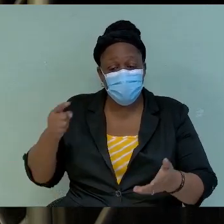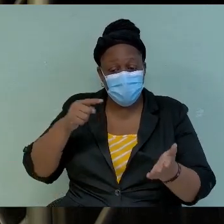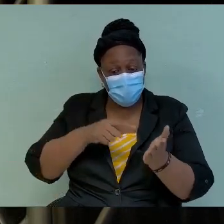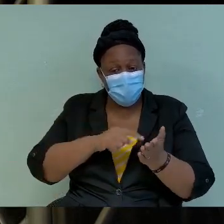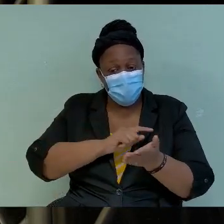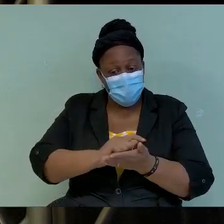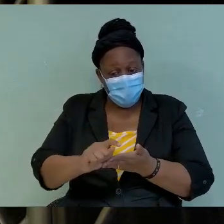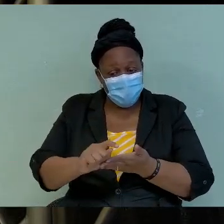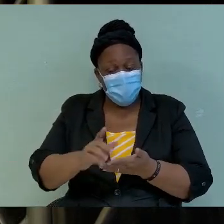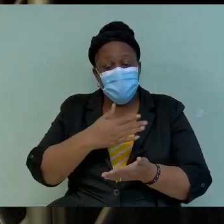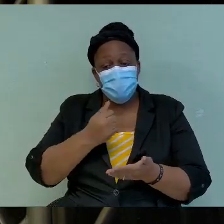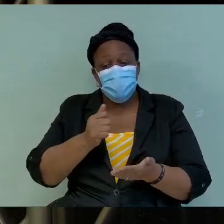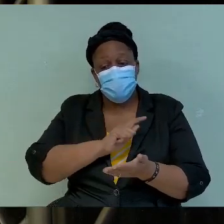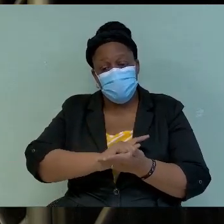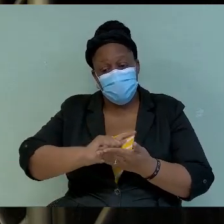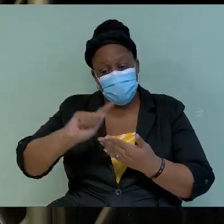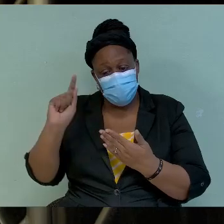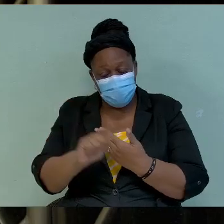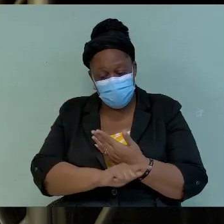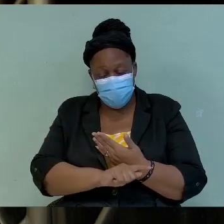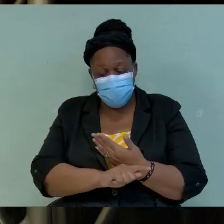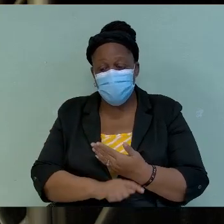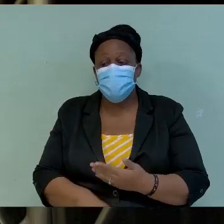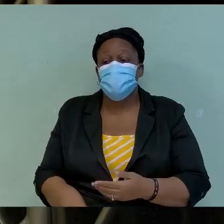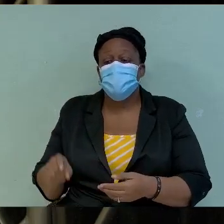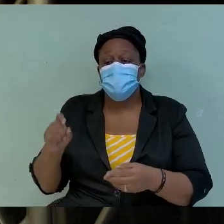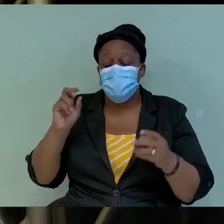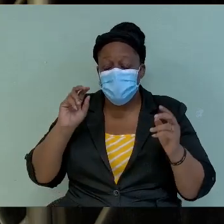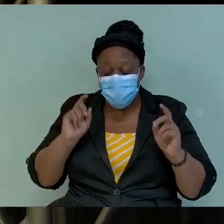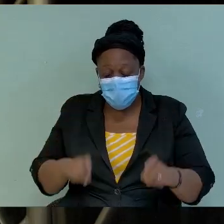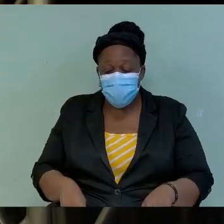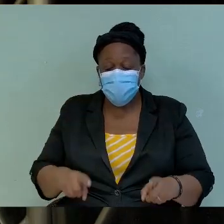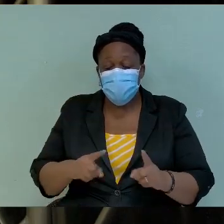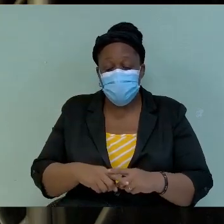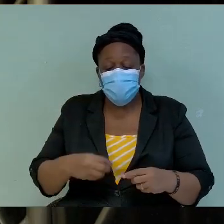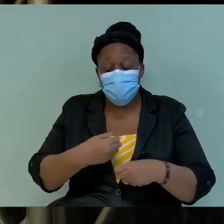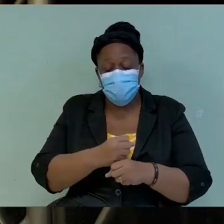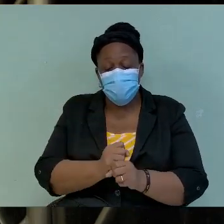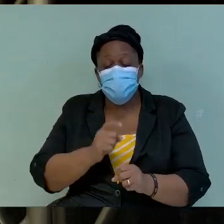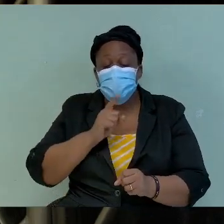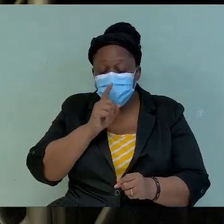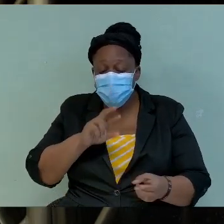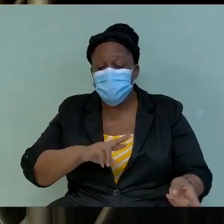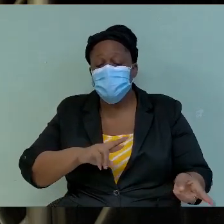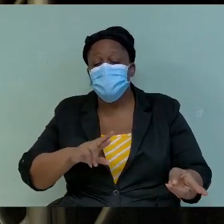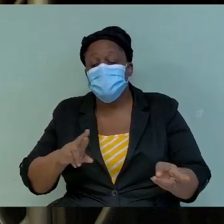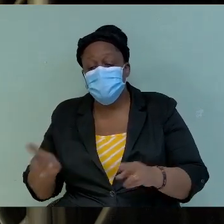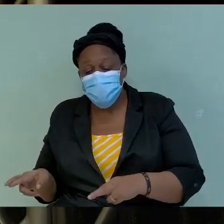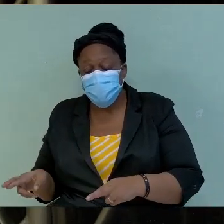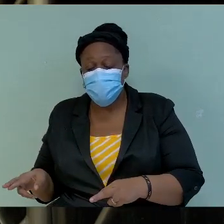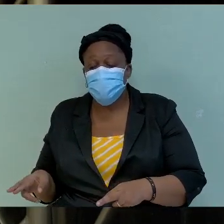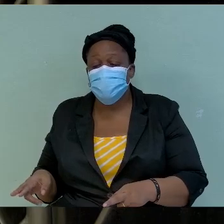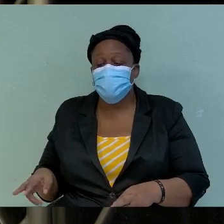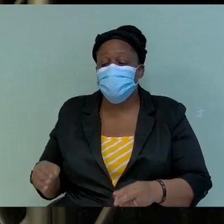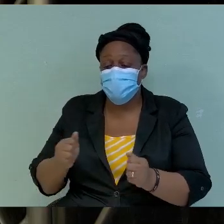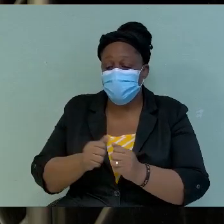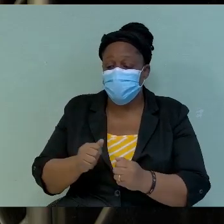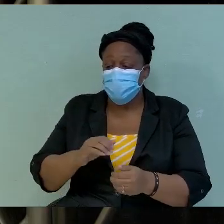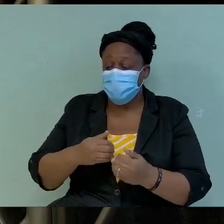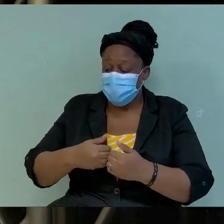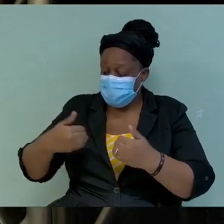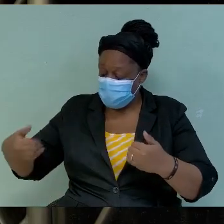I am pleading to you to comply with the regulation, otherwise you are going to be shut down, and after